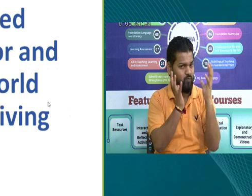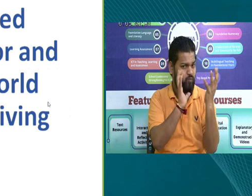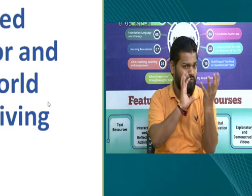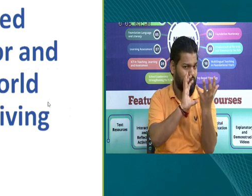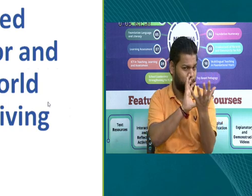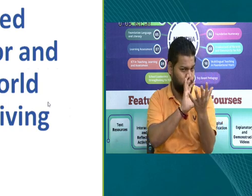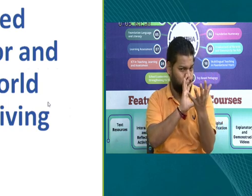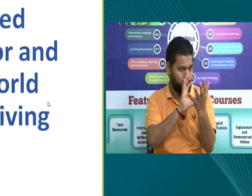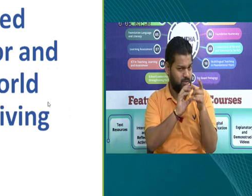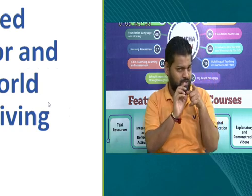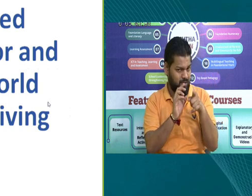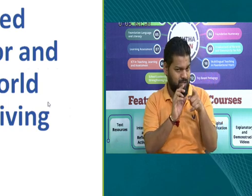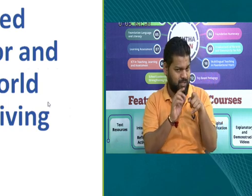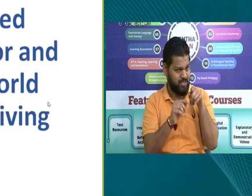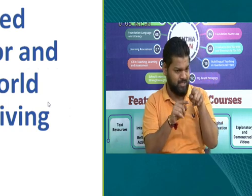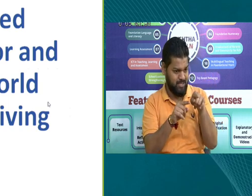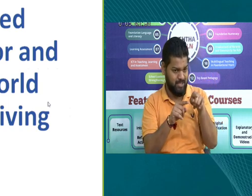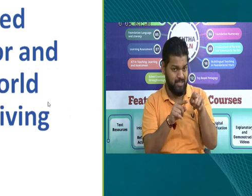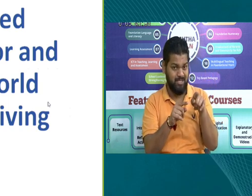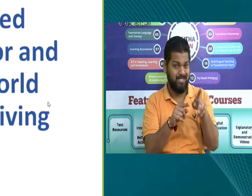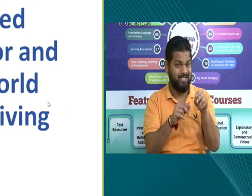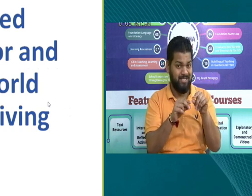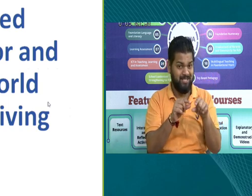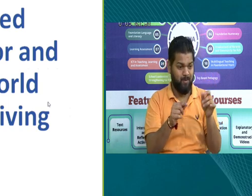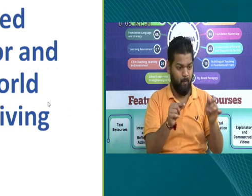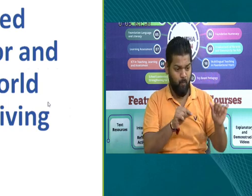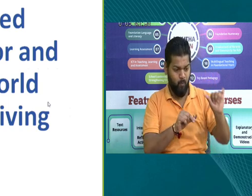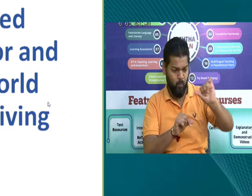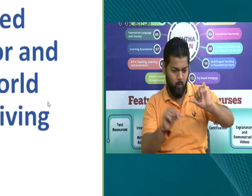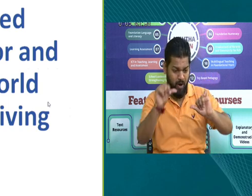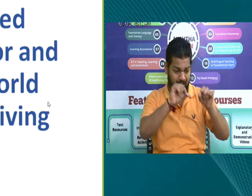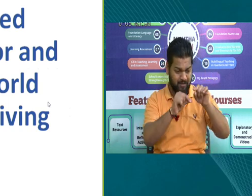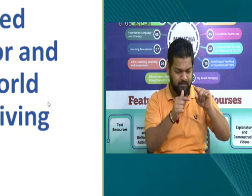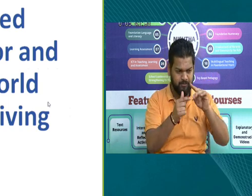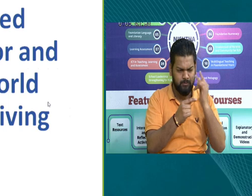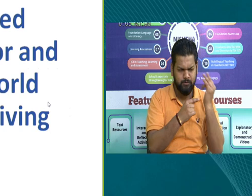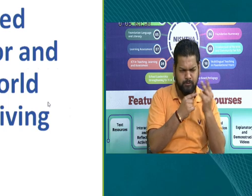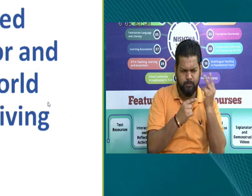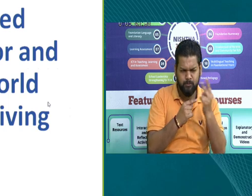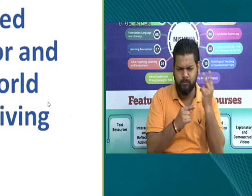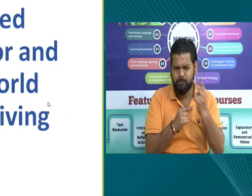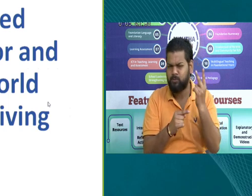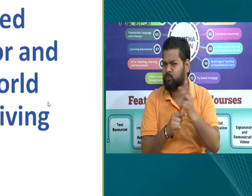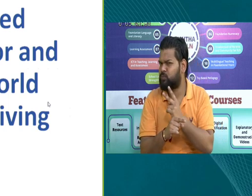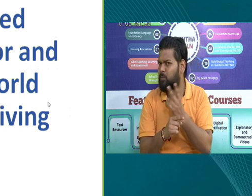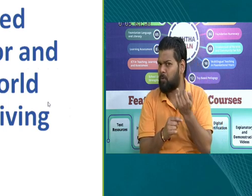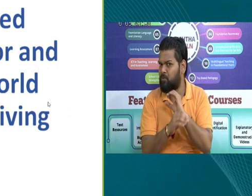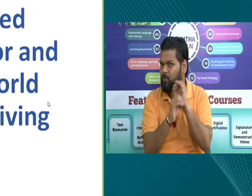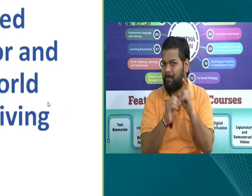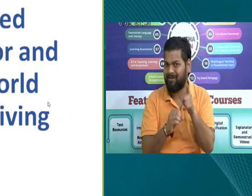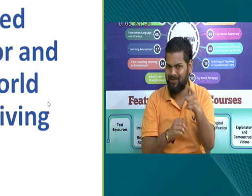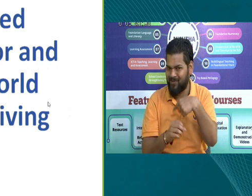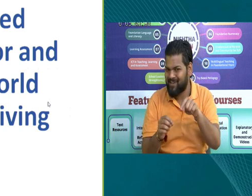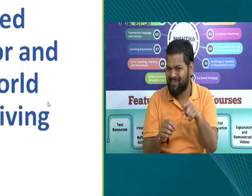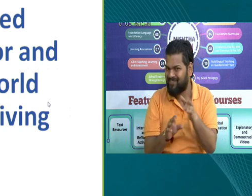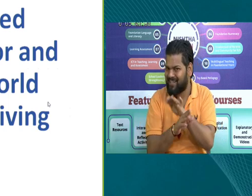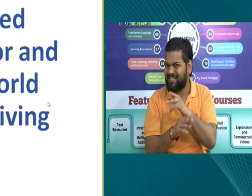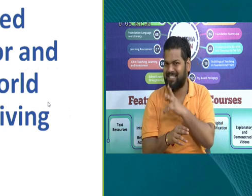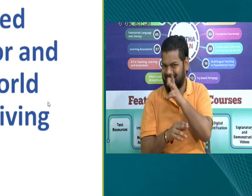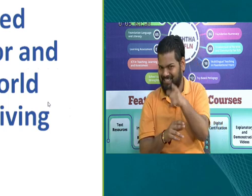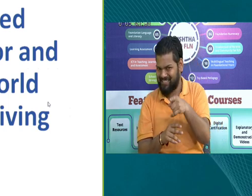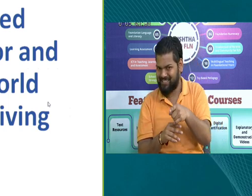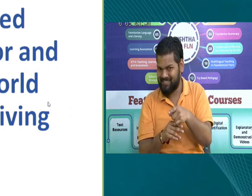a glass elevator. But since it's a fiction story, so we can say, you know, we can imagine anything that a scientist is going around the